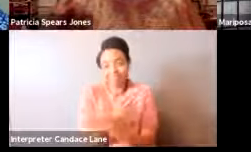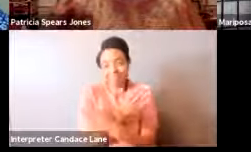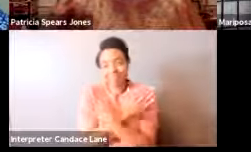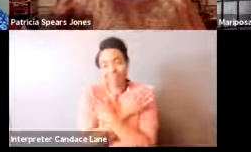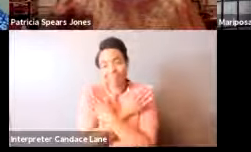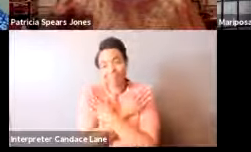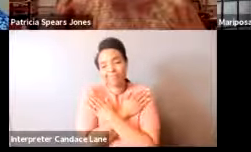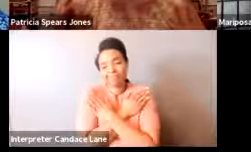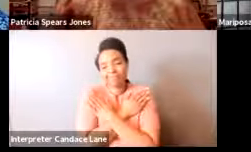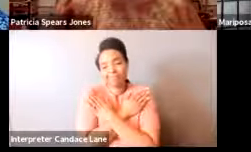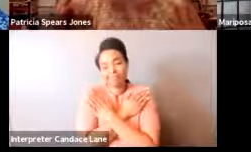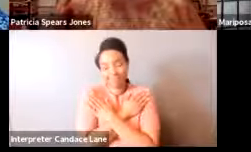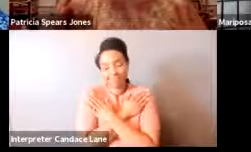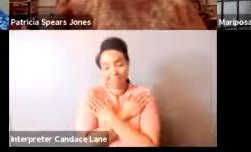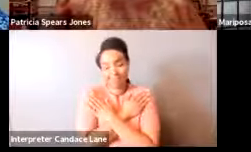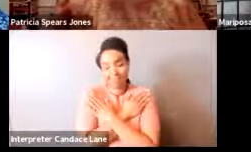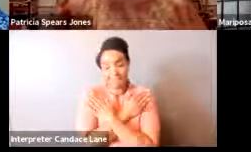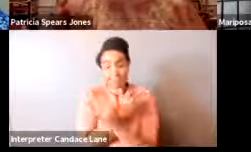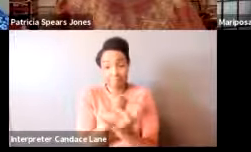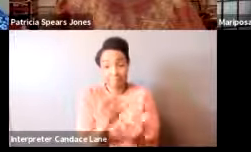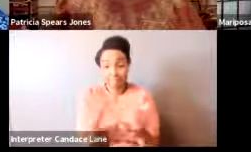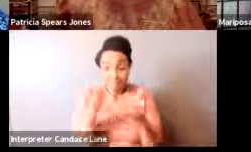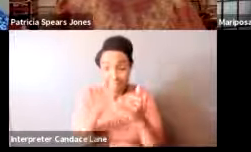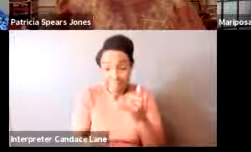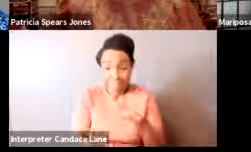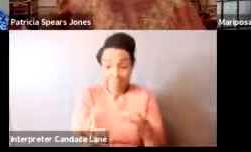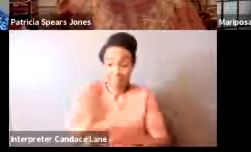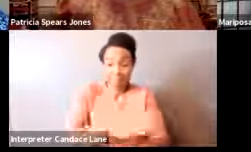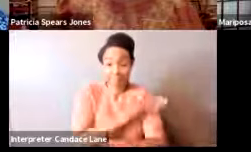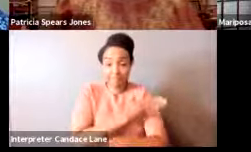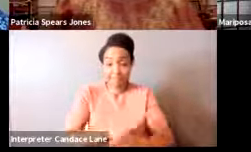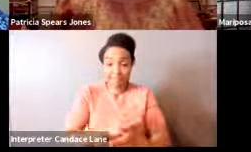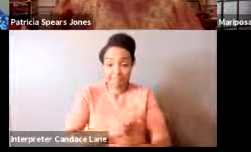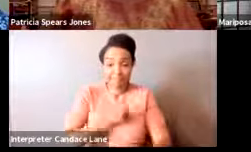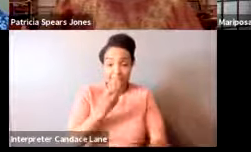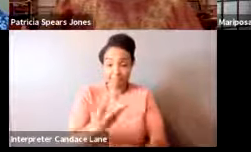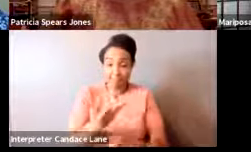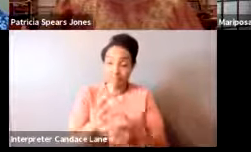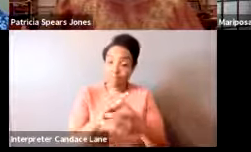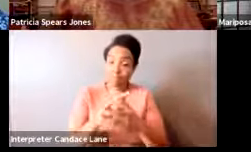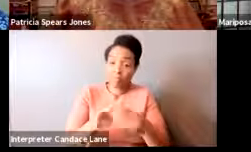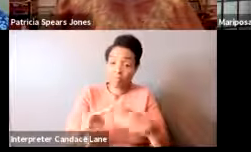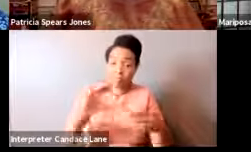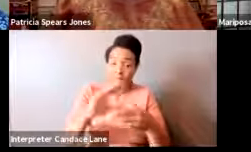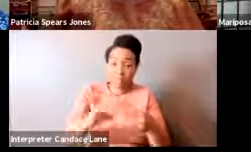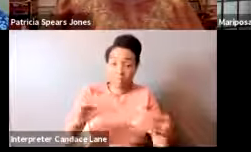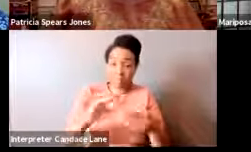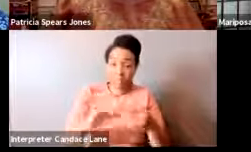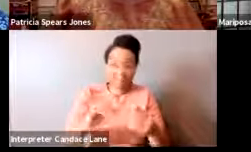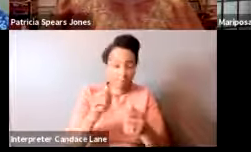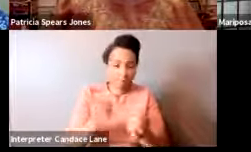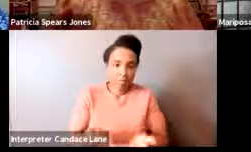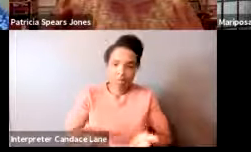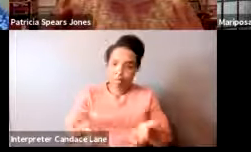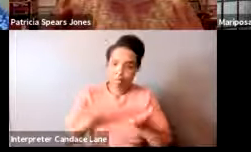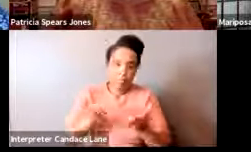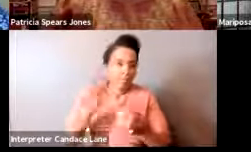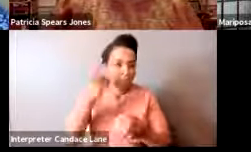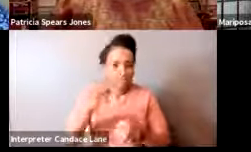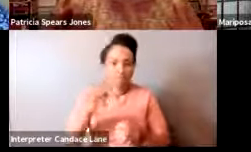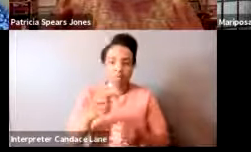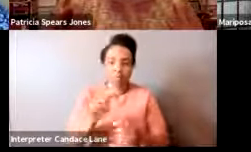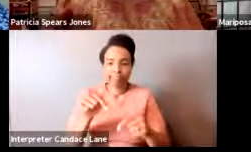is on the death of Claribel Alegría, but it's also dedicated to every poet, every woman